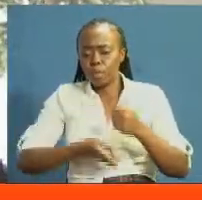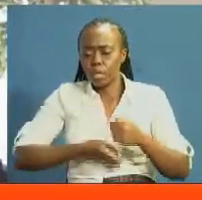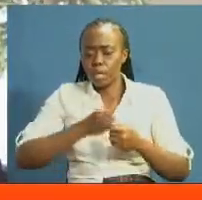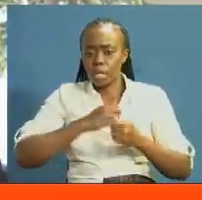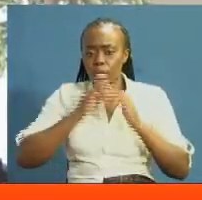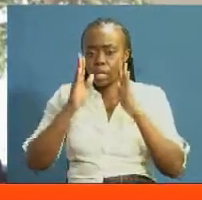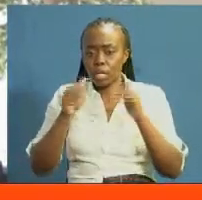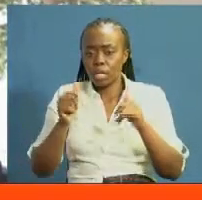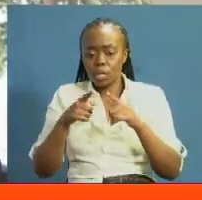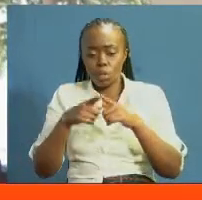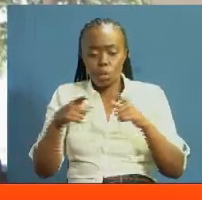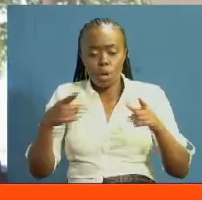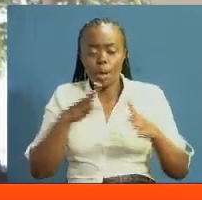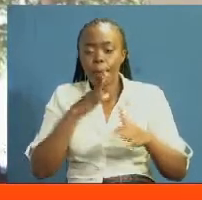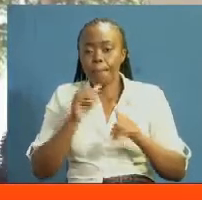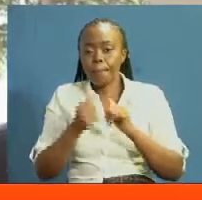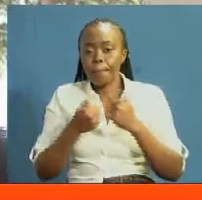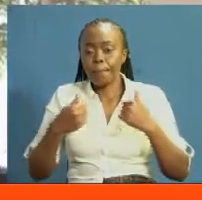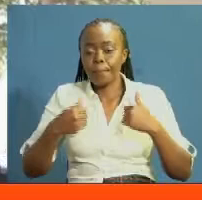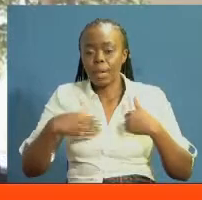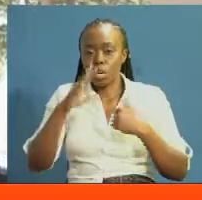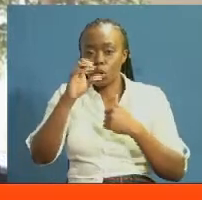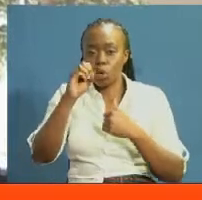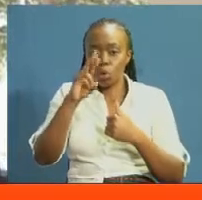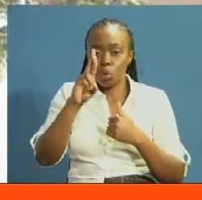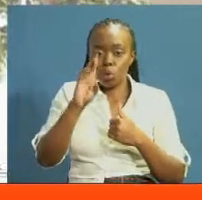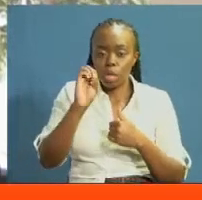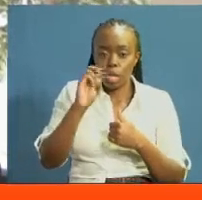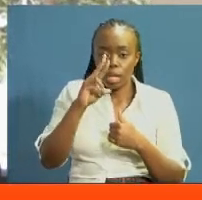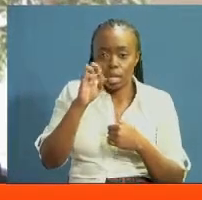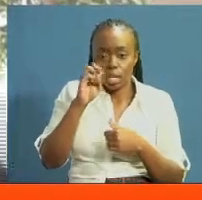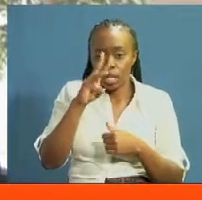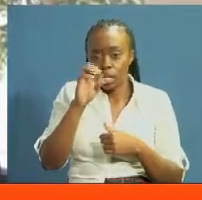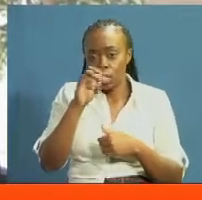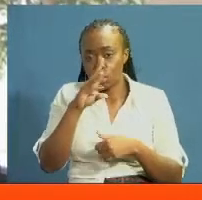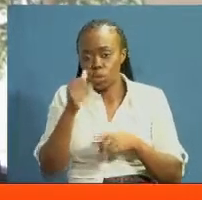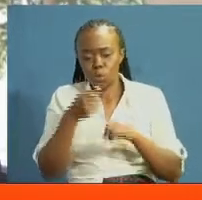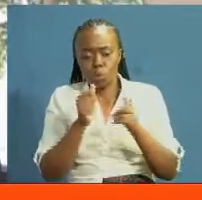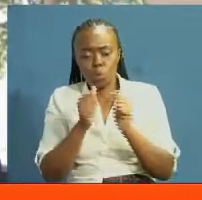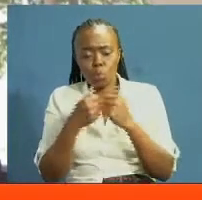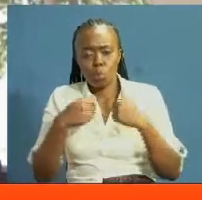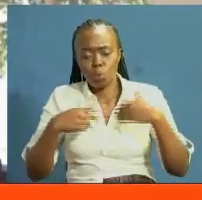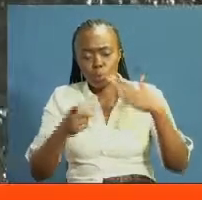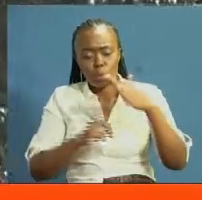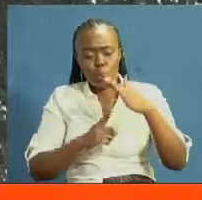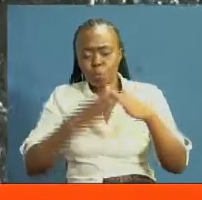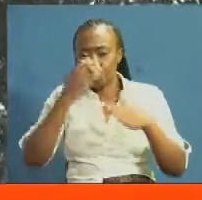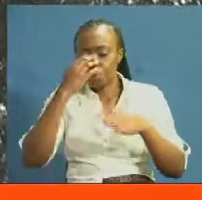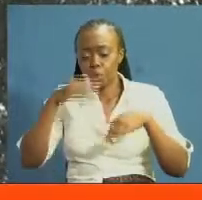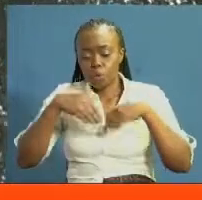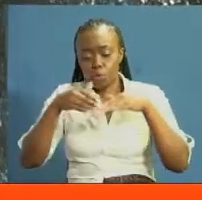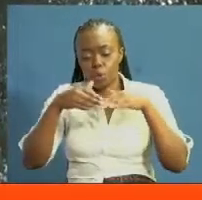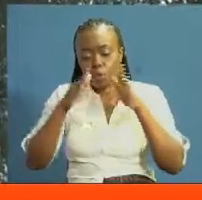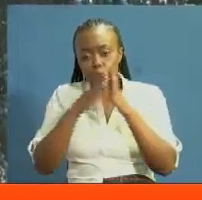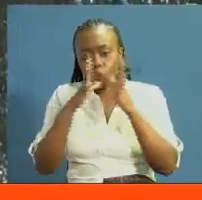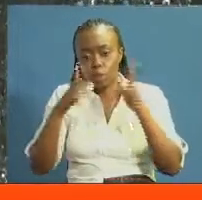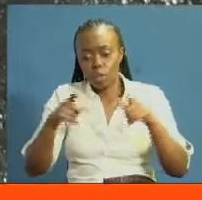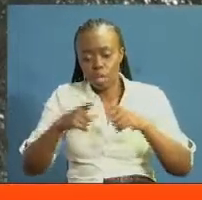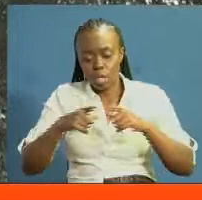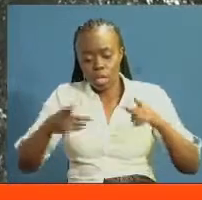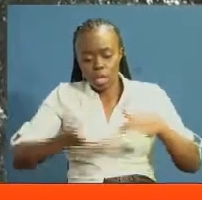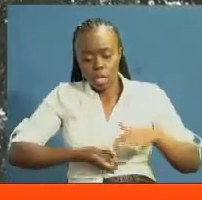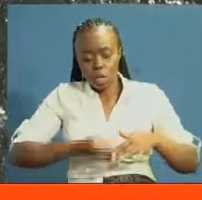Yatta land. Through his lawyer James Orengo, Kalonzo filed a formal complaint against the Deputy President, following him with land